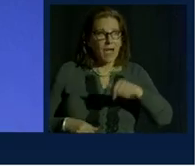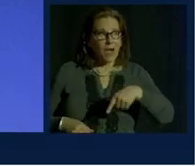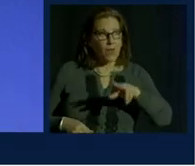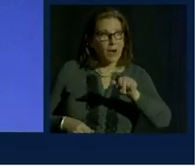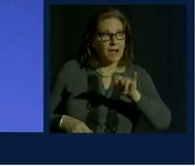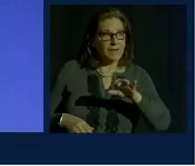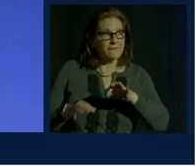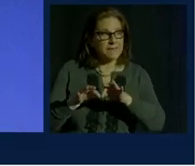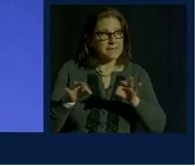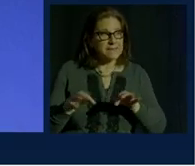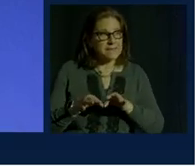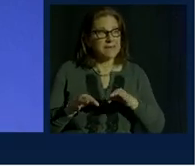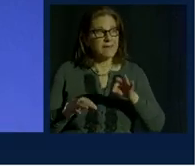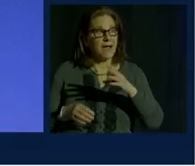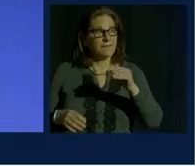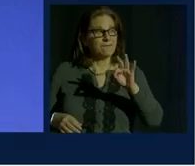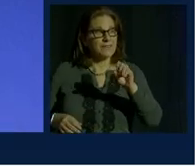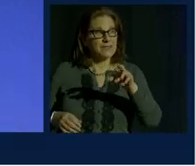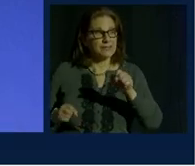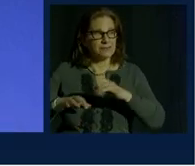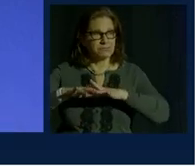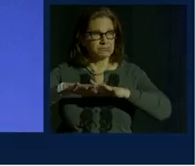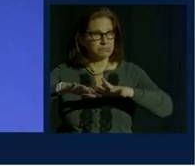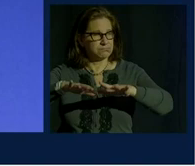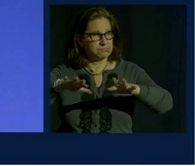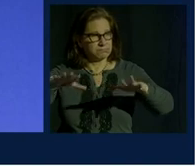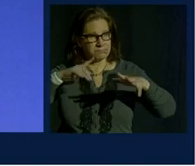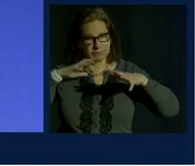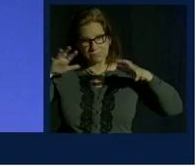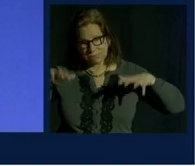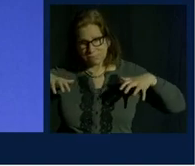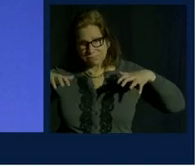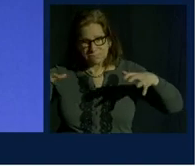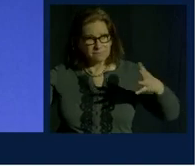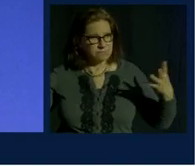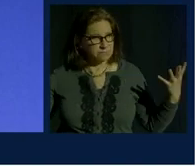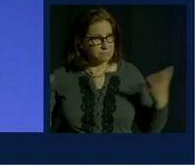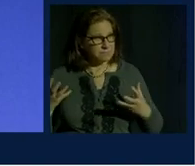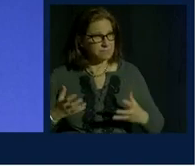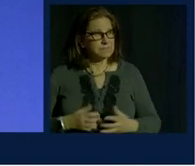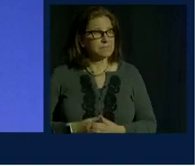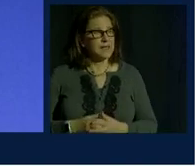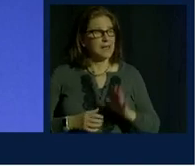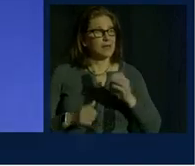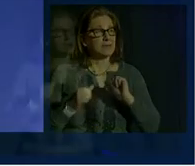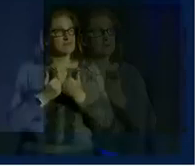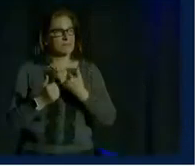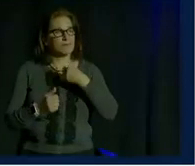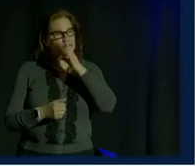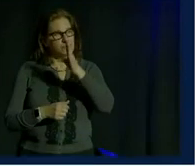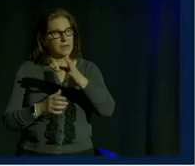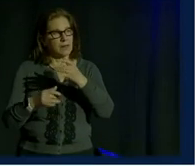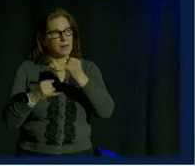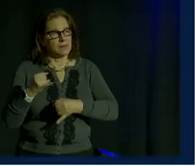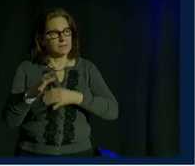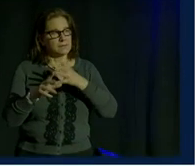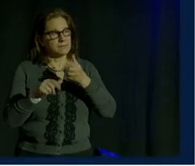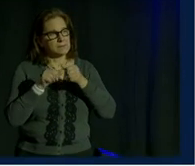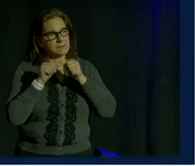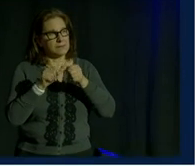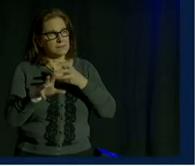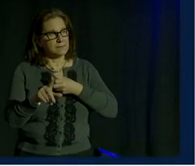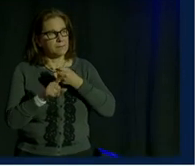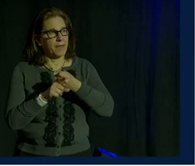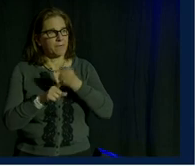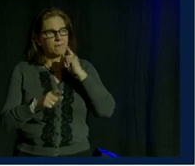50 aquatic facilities and features. Our agency has direct and lasting impacts on every age group,